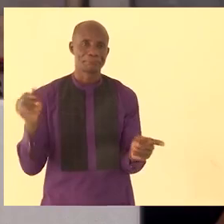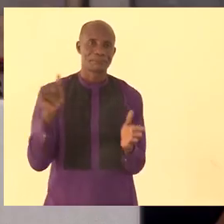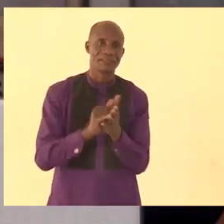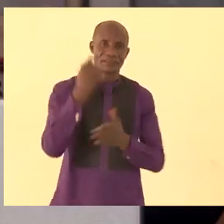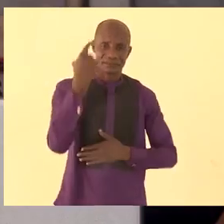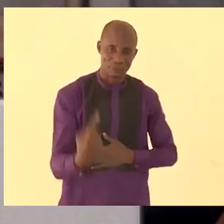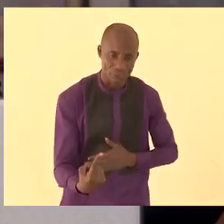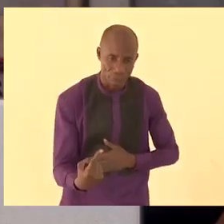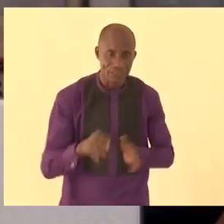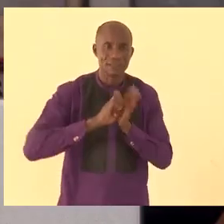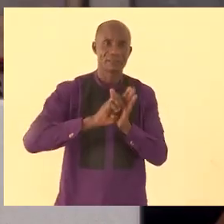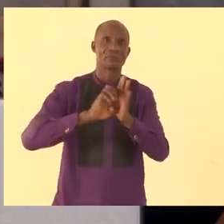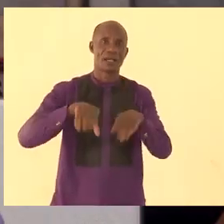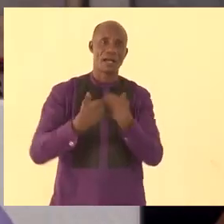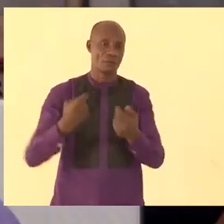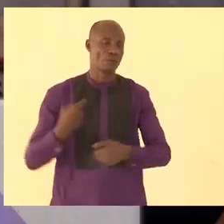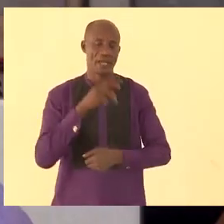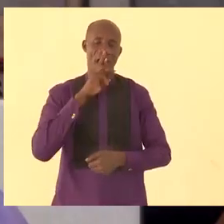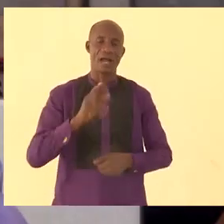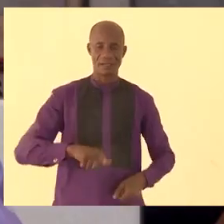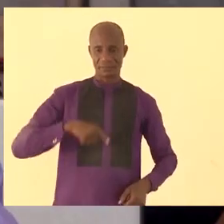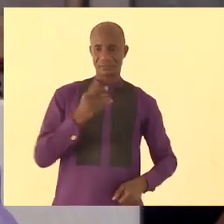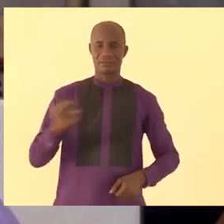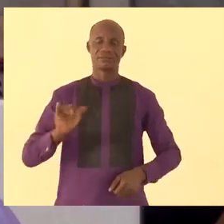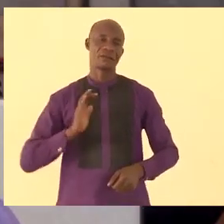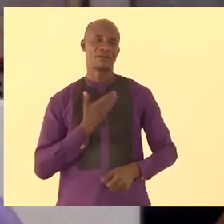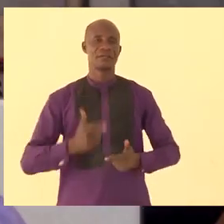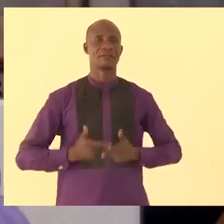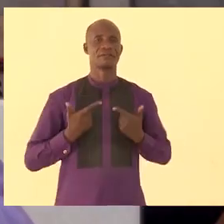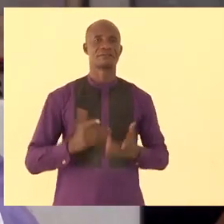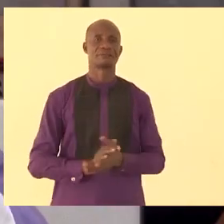That is only an example of how we are living our life. I hope you know.